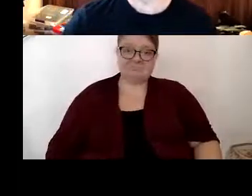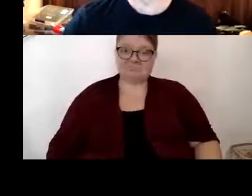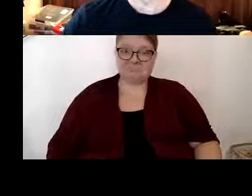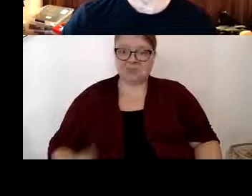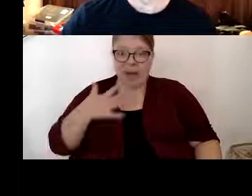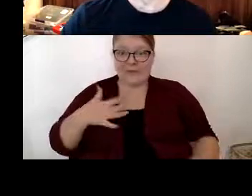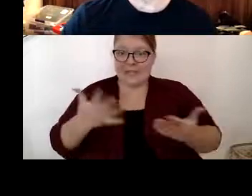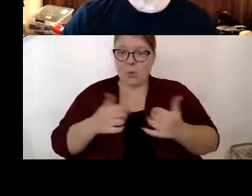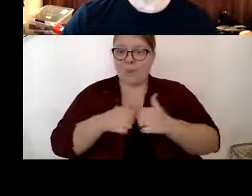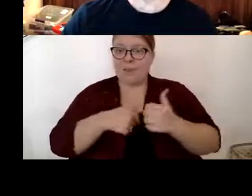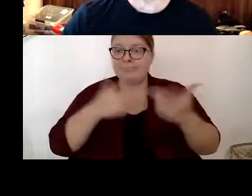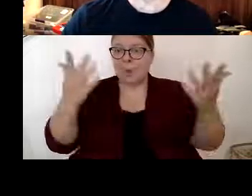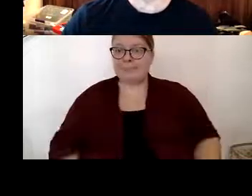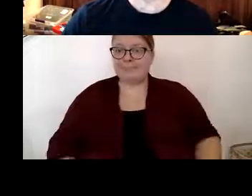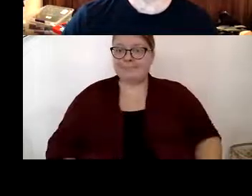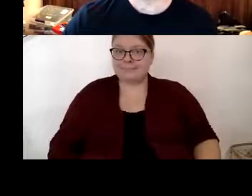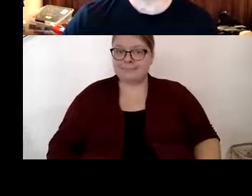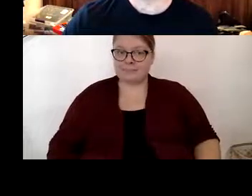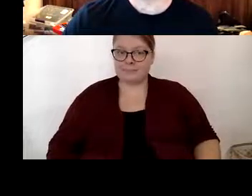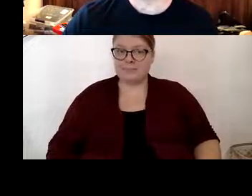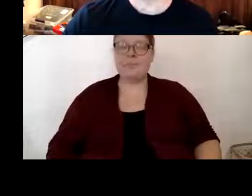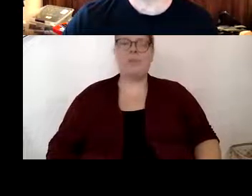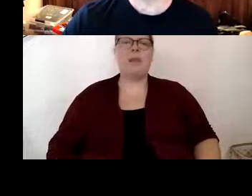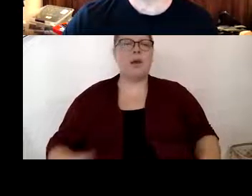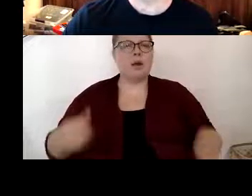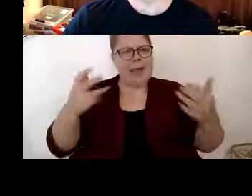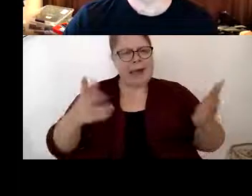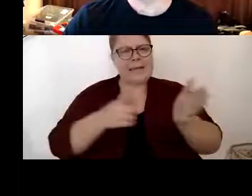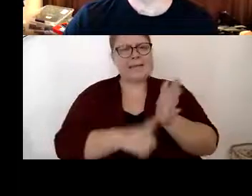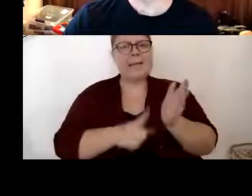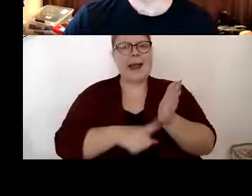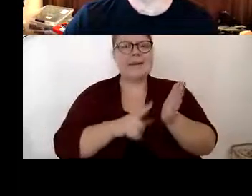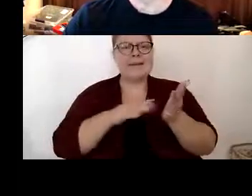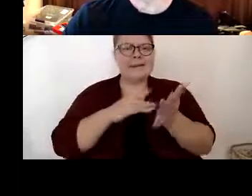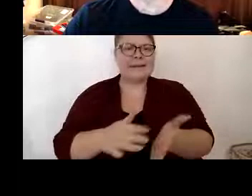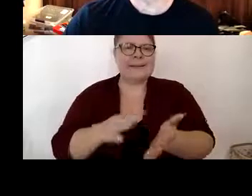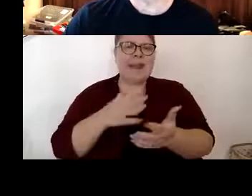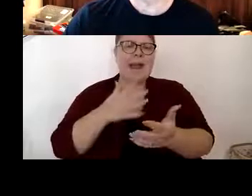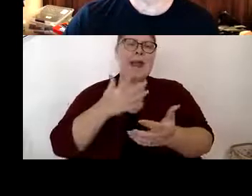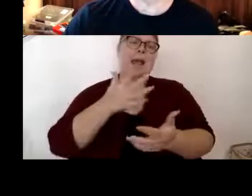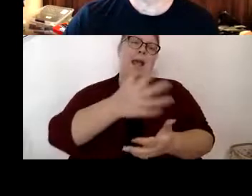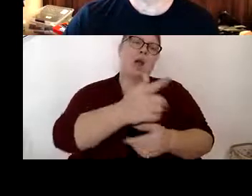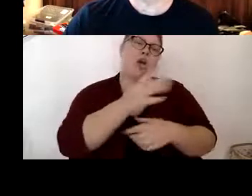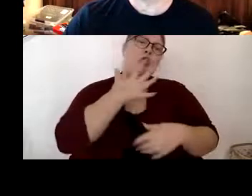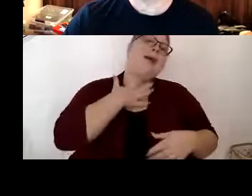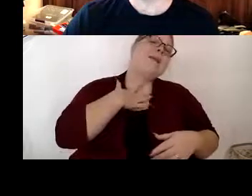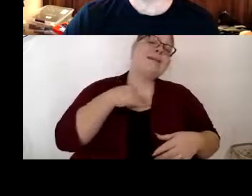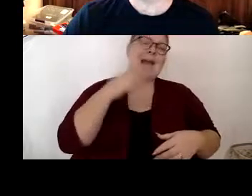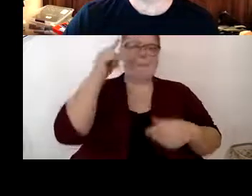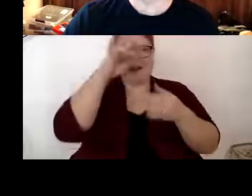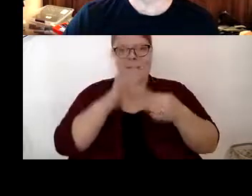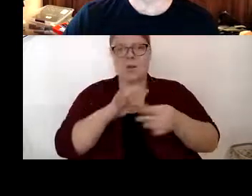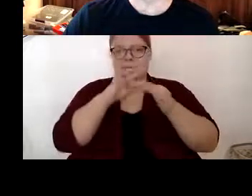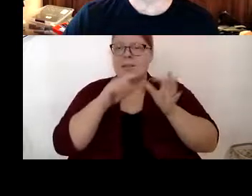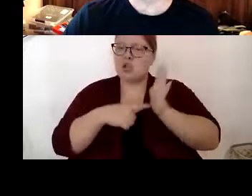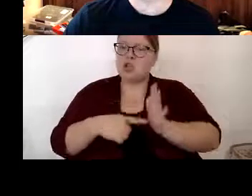forth. There's lots of studies investigating craving and mindfulness that have shown its efficacy. I'm not going to go into